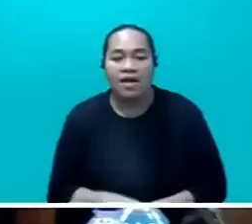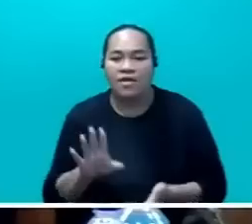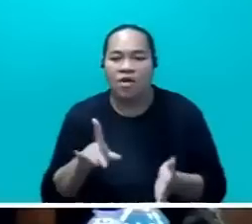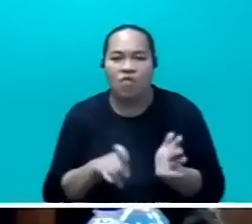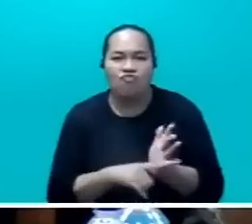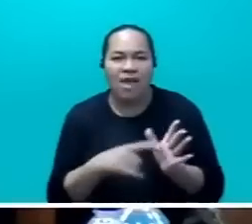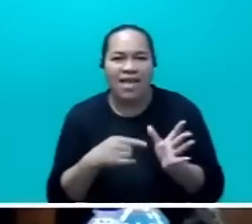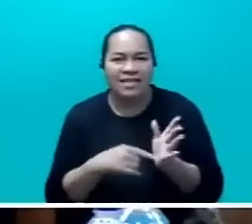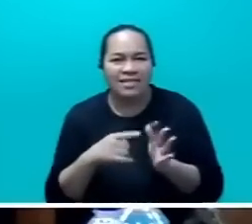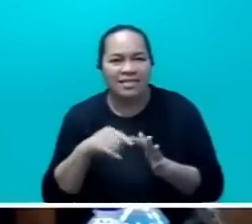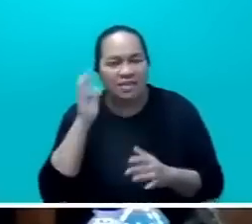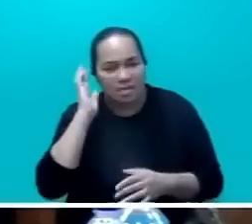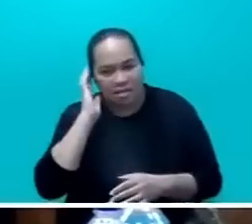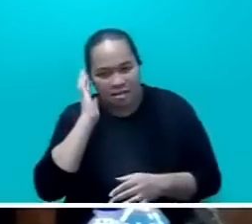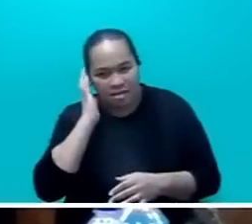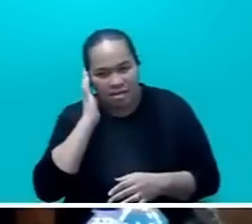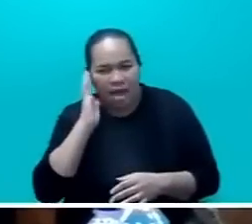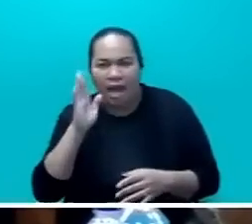arrears,